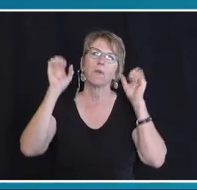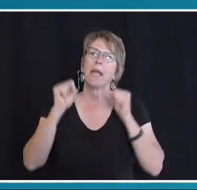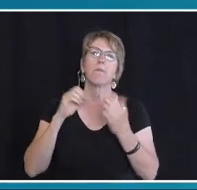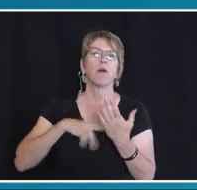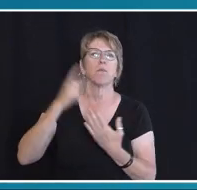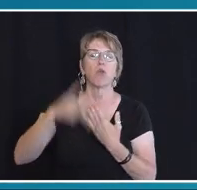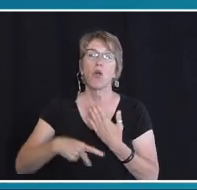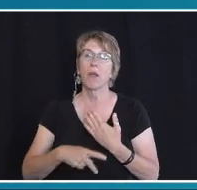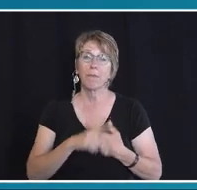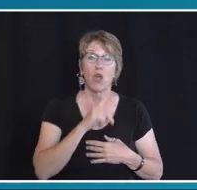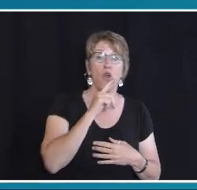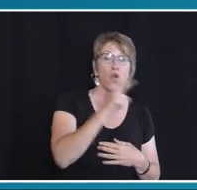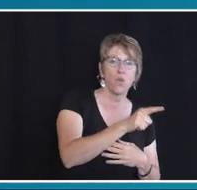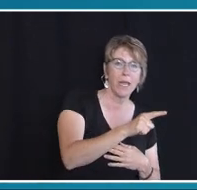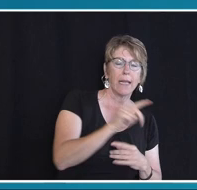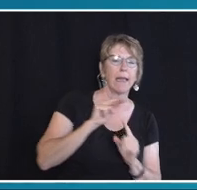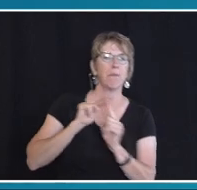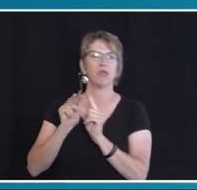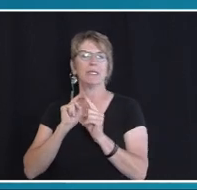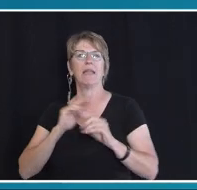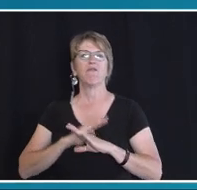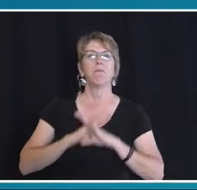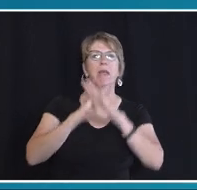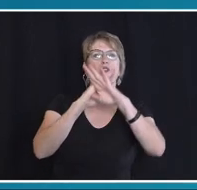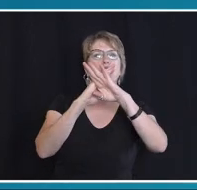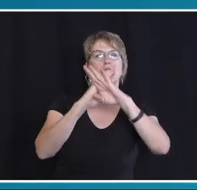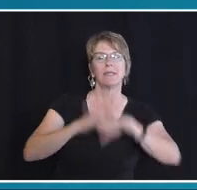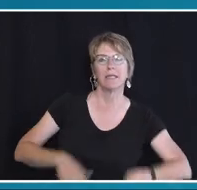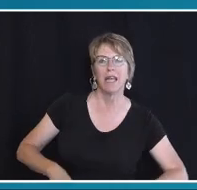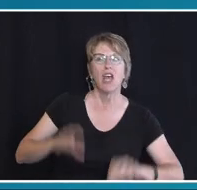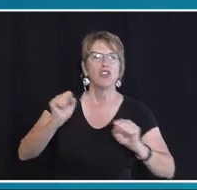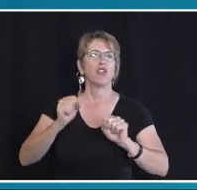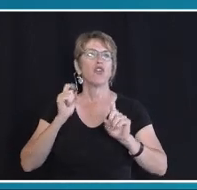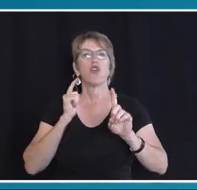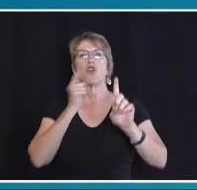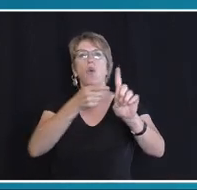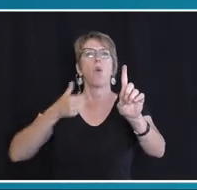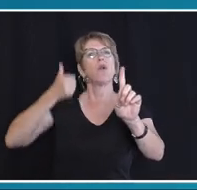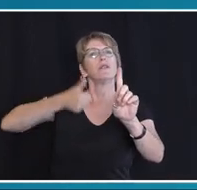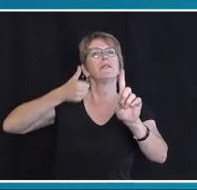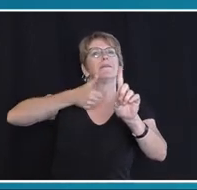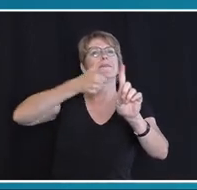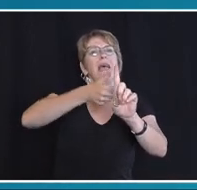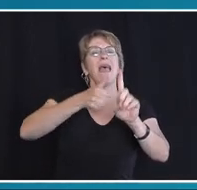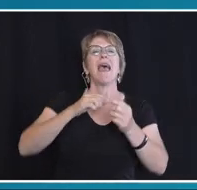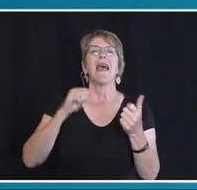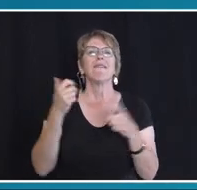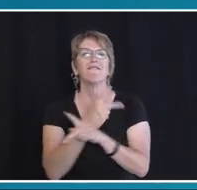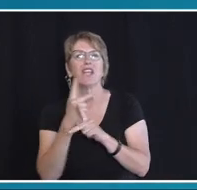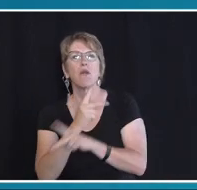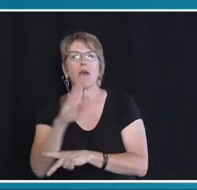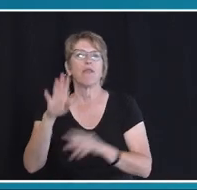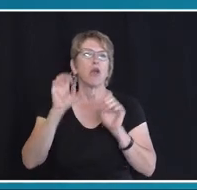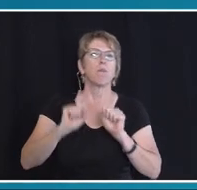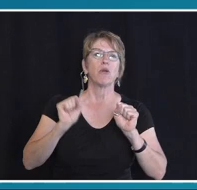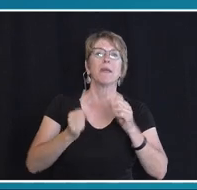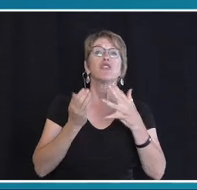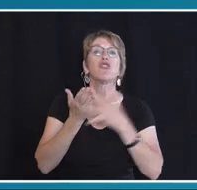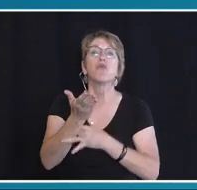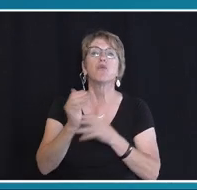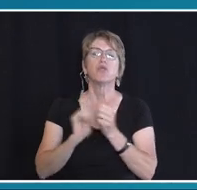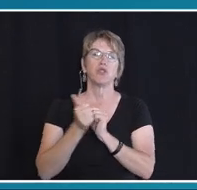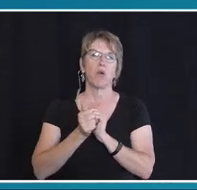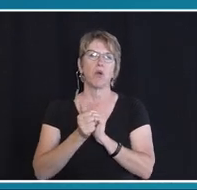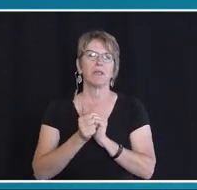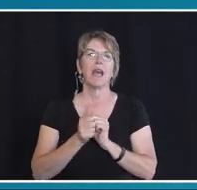both real and perceived barriers to allow individuals to reach their goals and discover their potential through sport. The